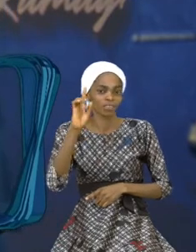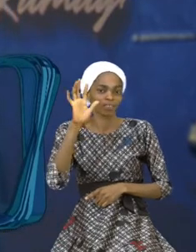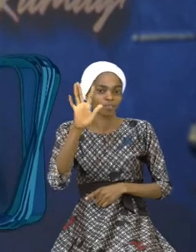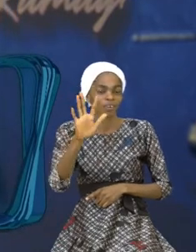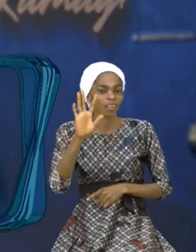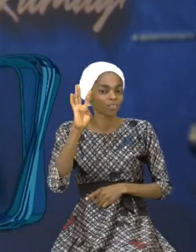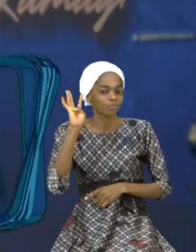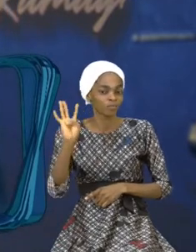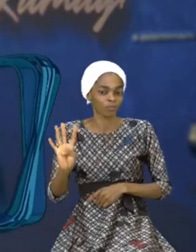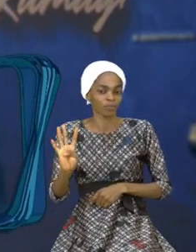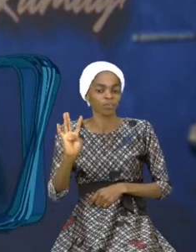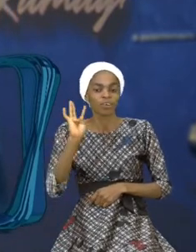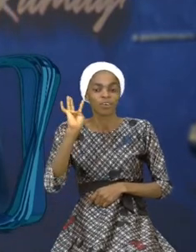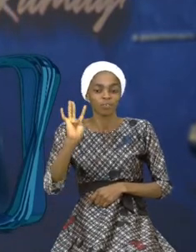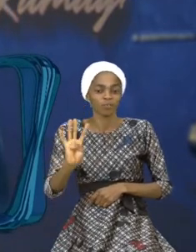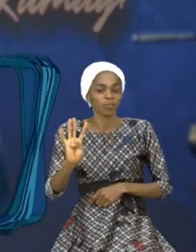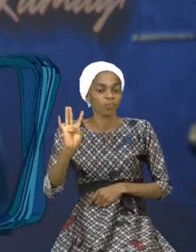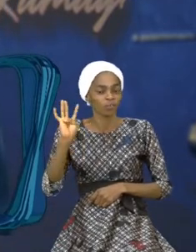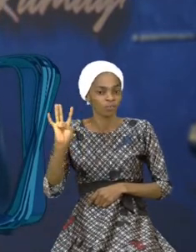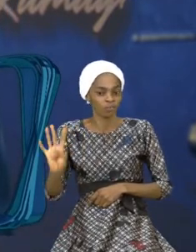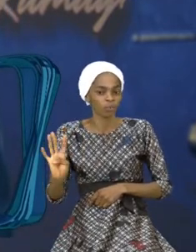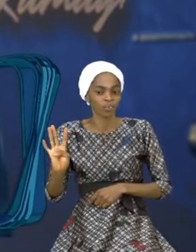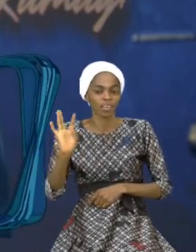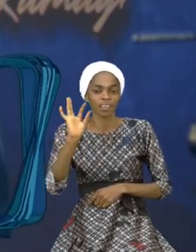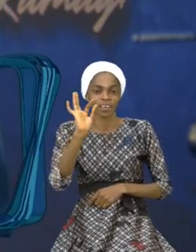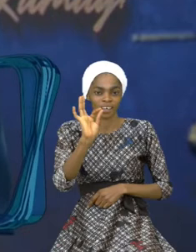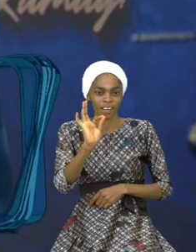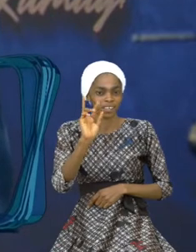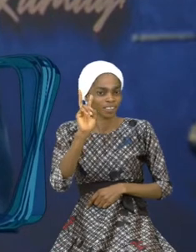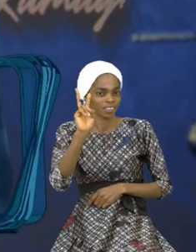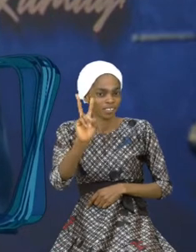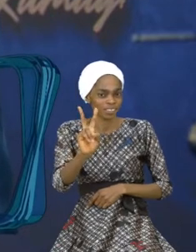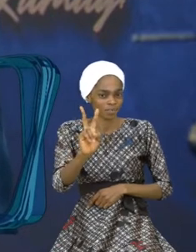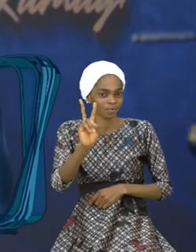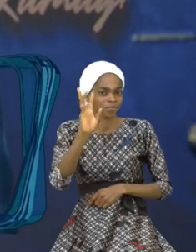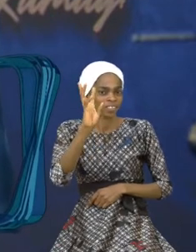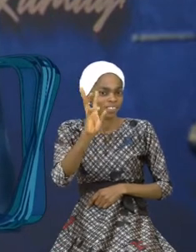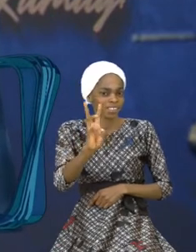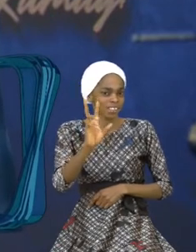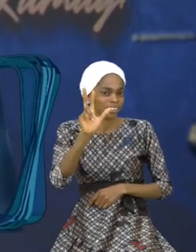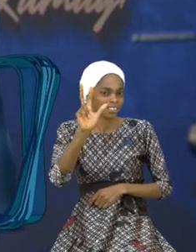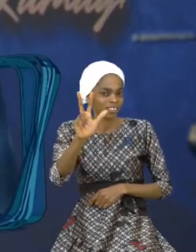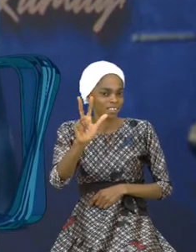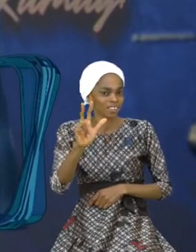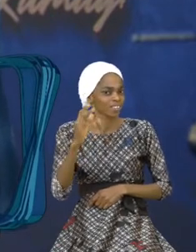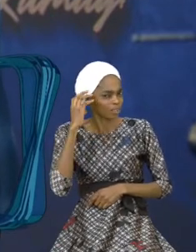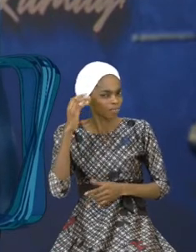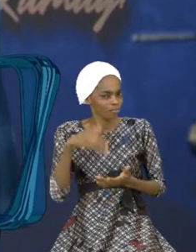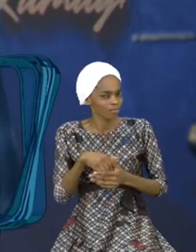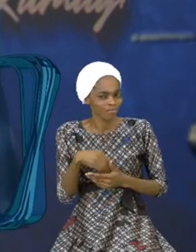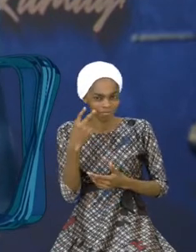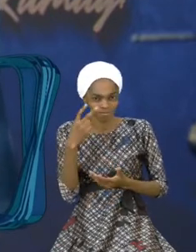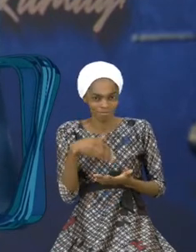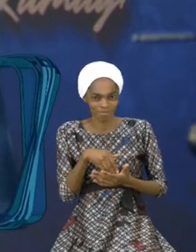4 4 4 9 2 6 3 listen again